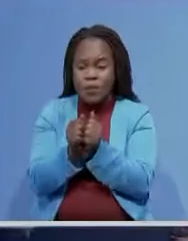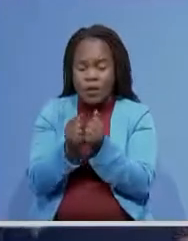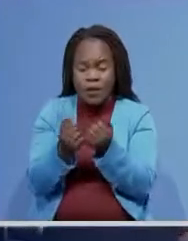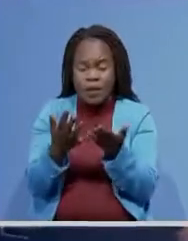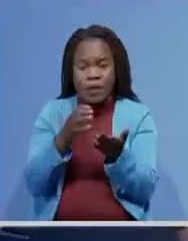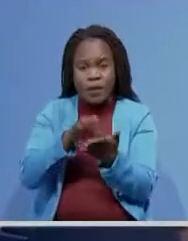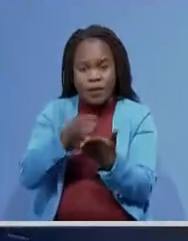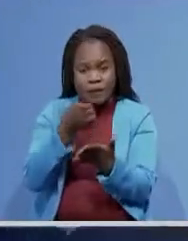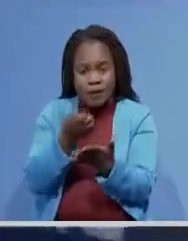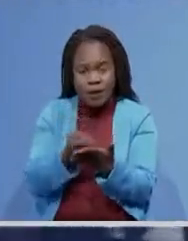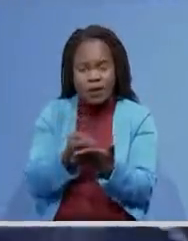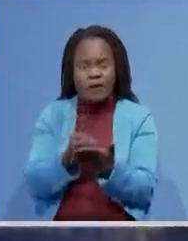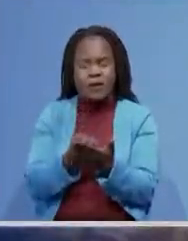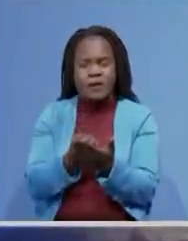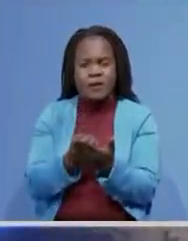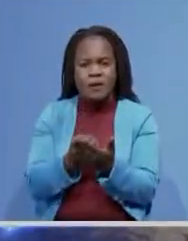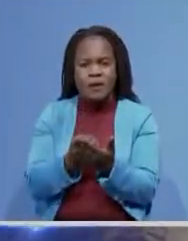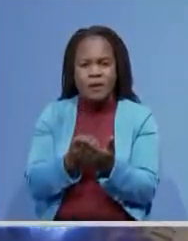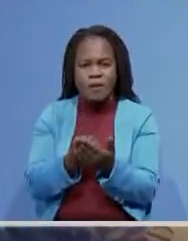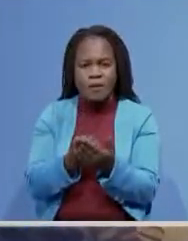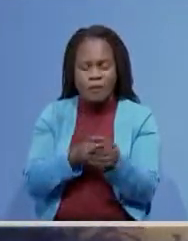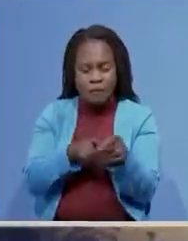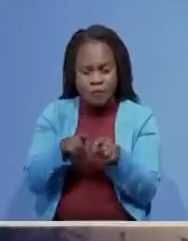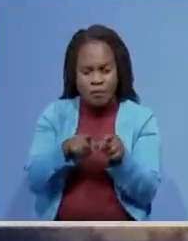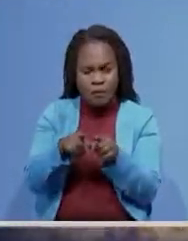of their incompetence or fraud.